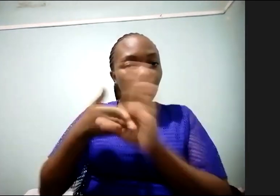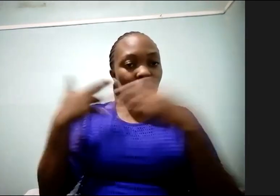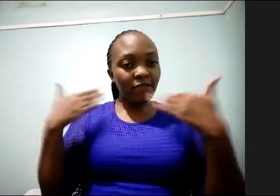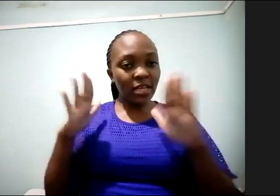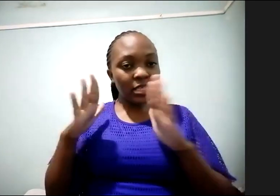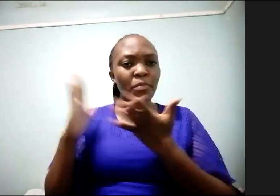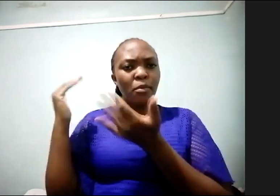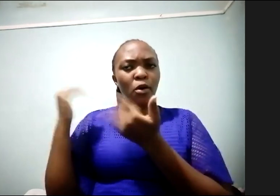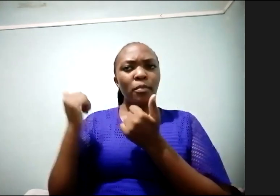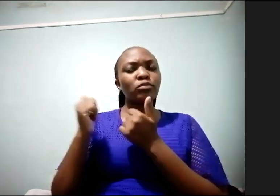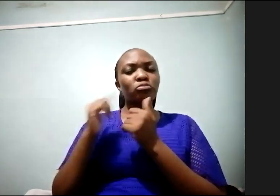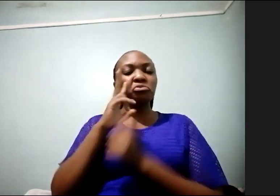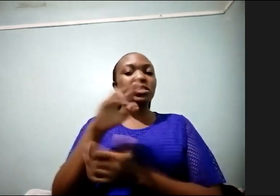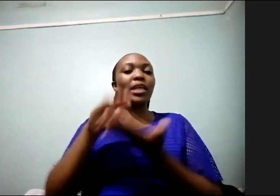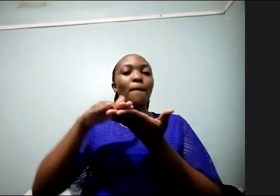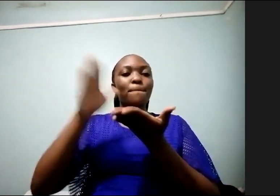we kick off. But